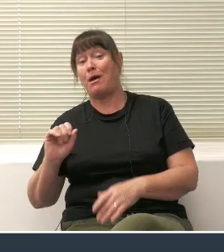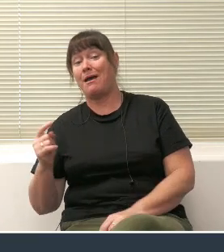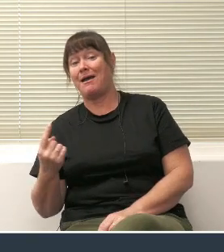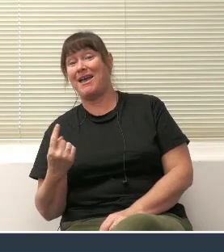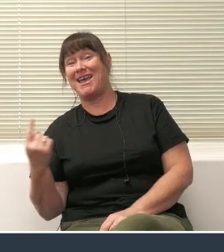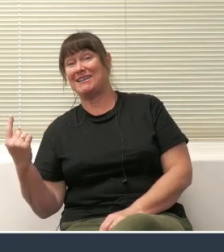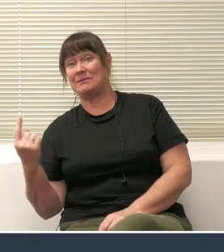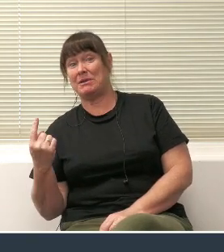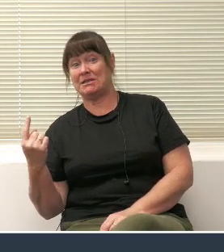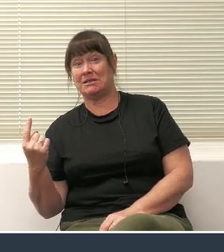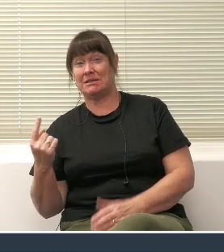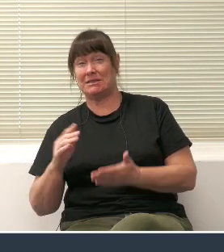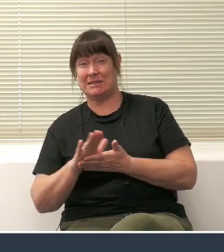independent